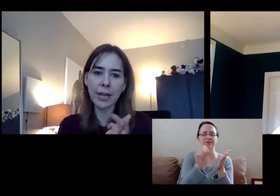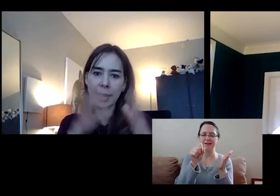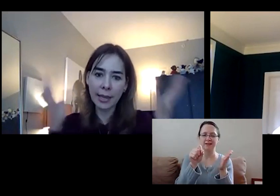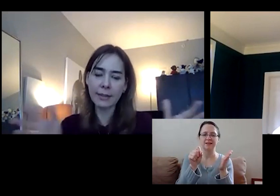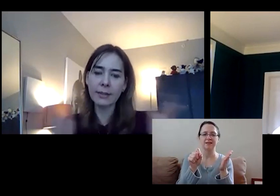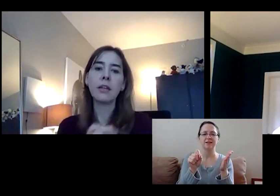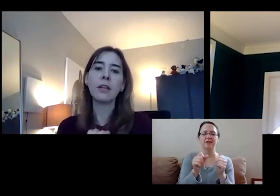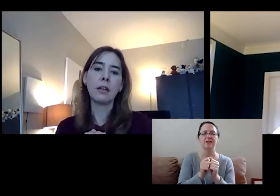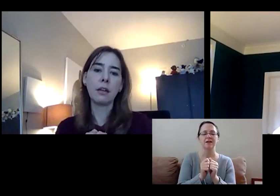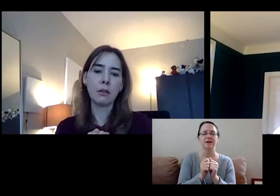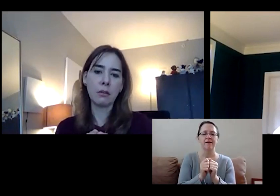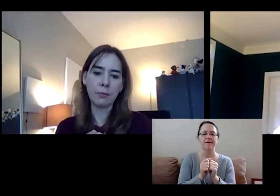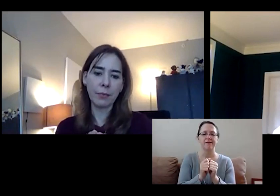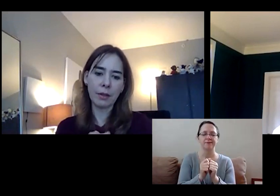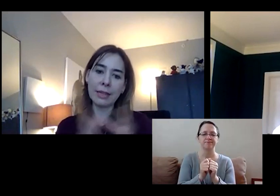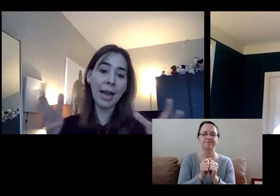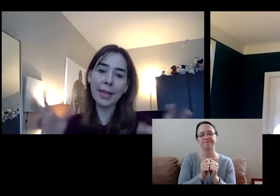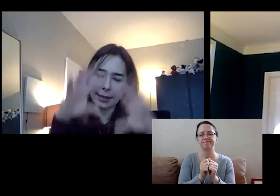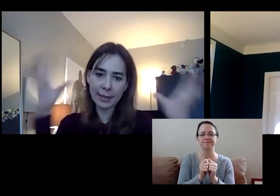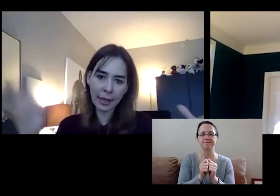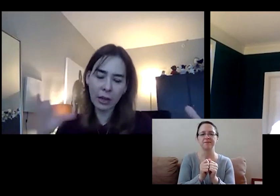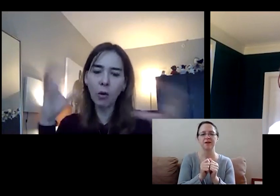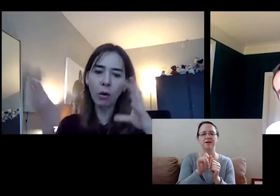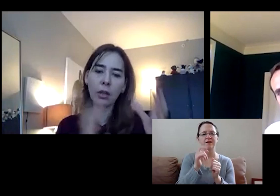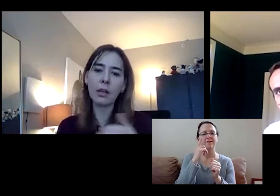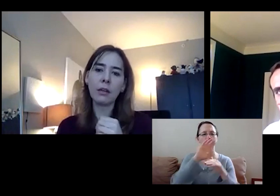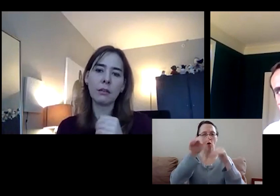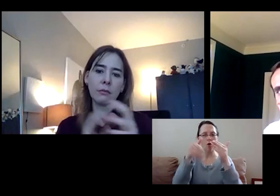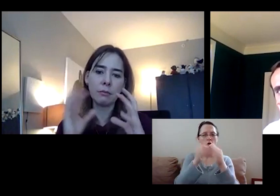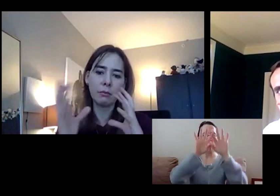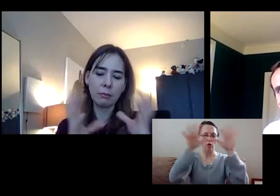checked against, in that case, like a whole